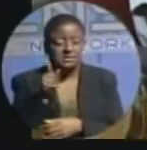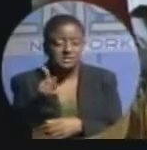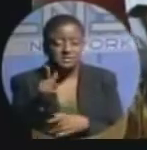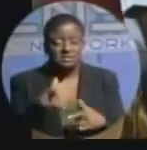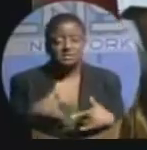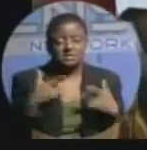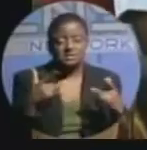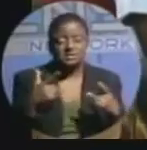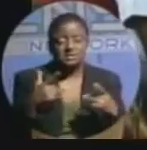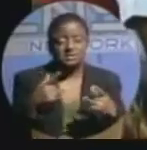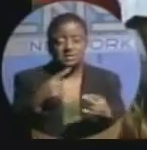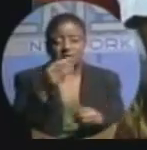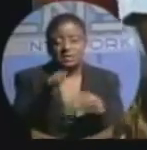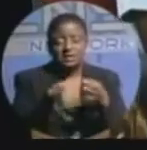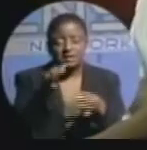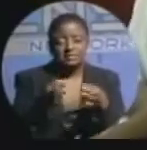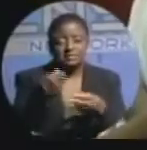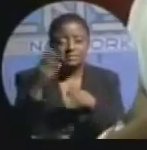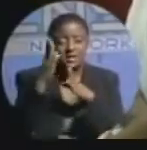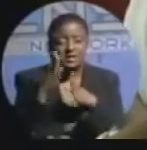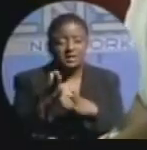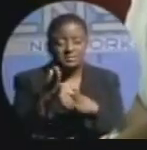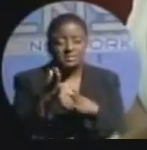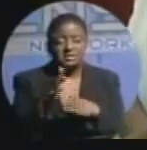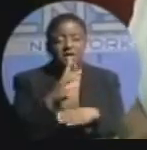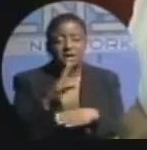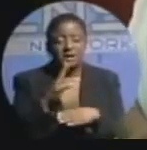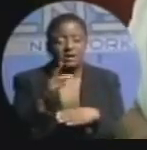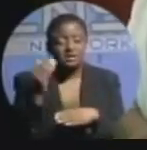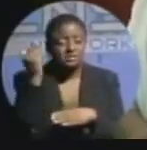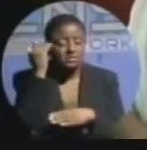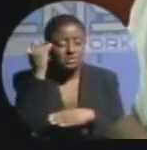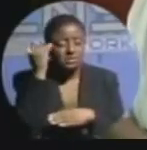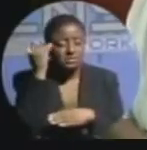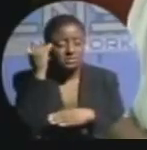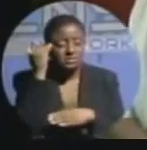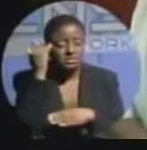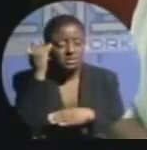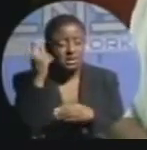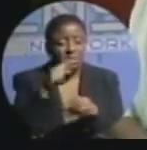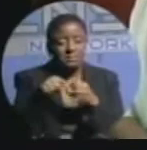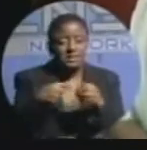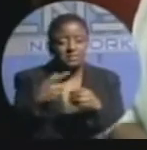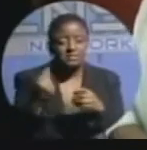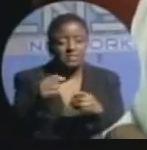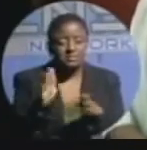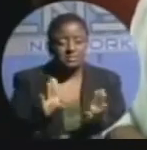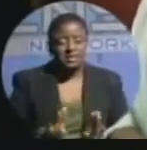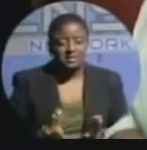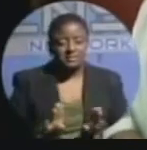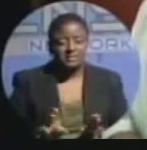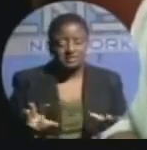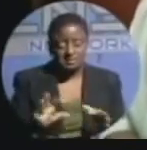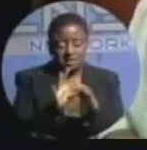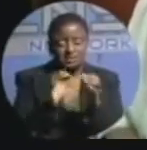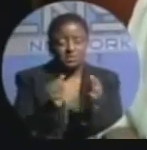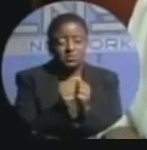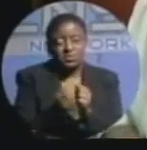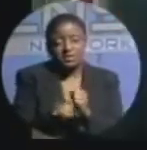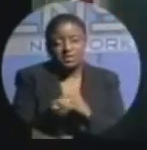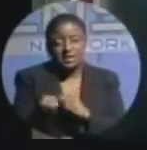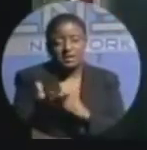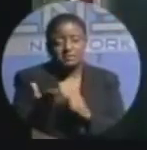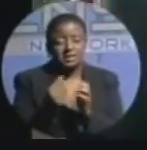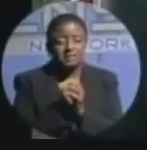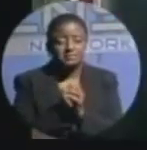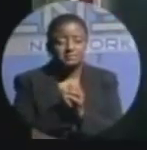fully aware of the behaviors associated with gambling. A gambling referendum is expected before the end of this year.